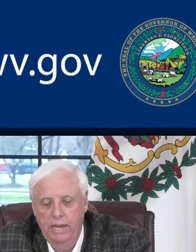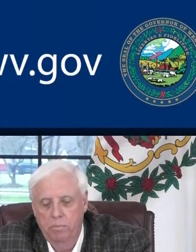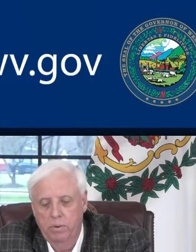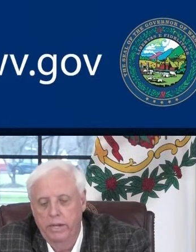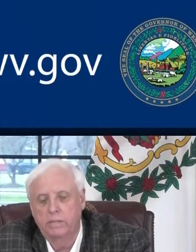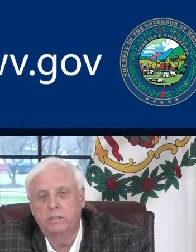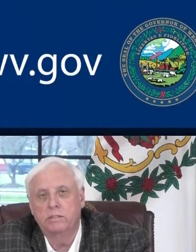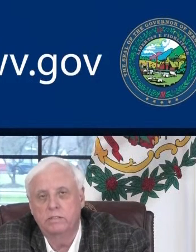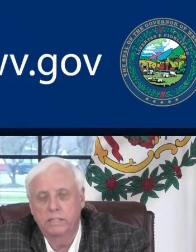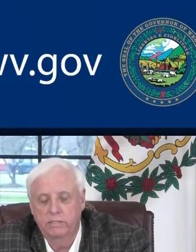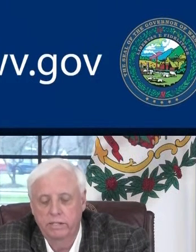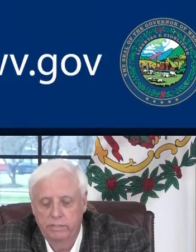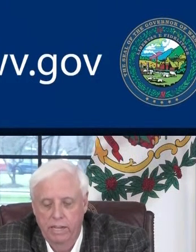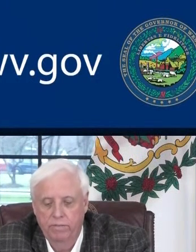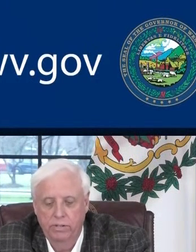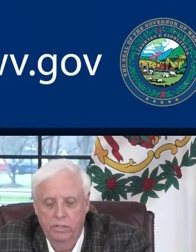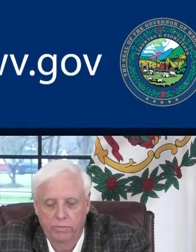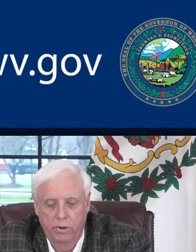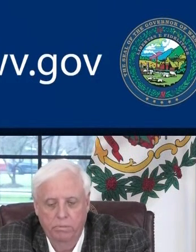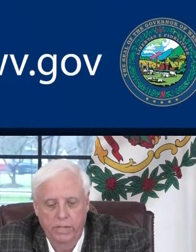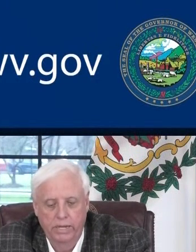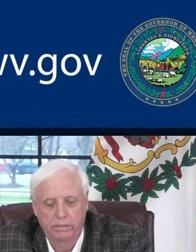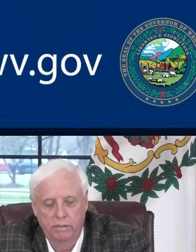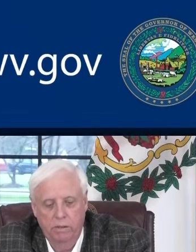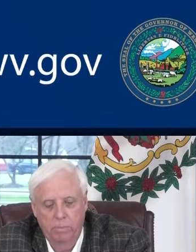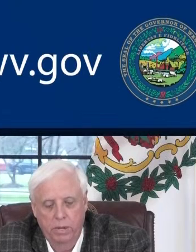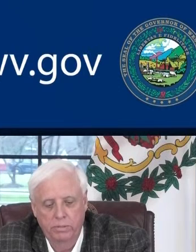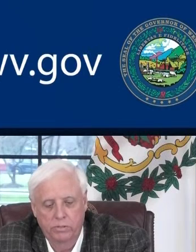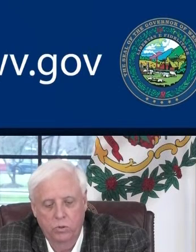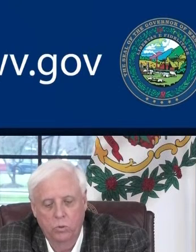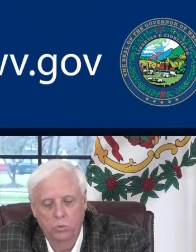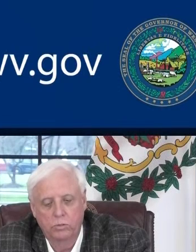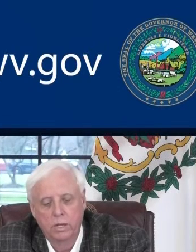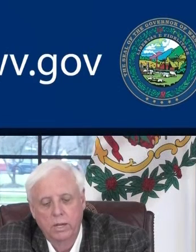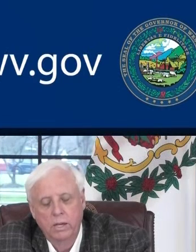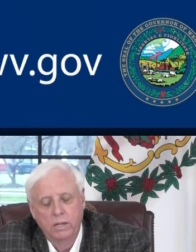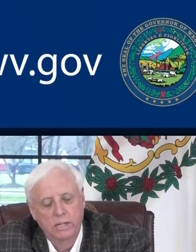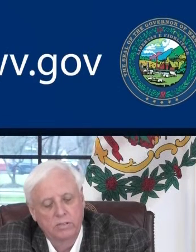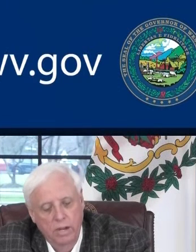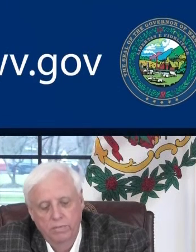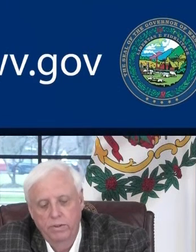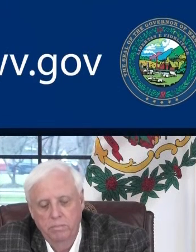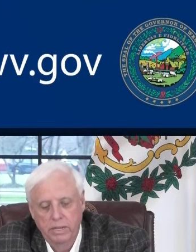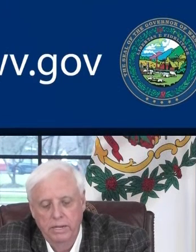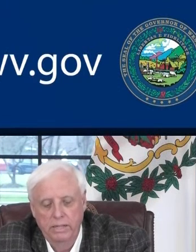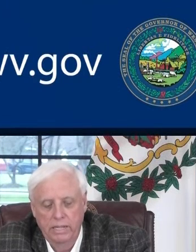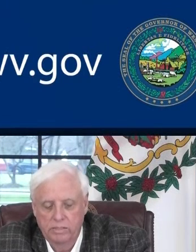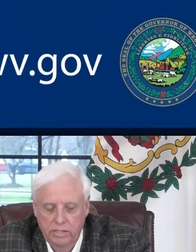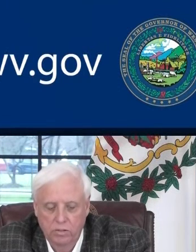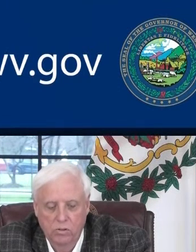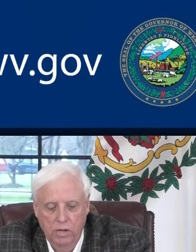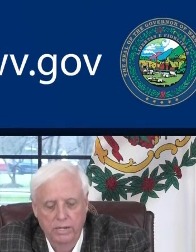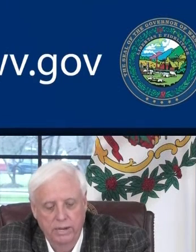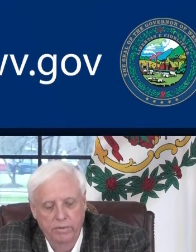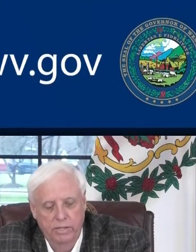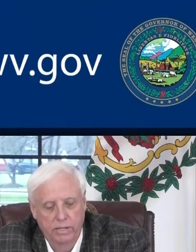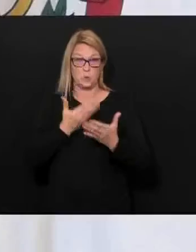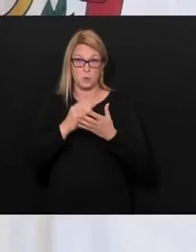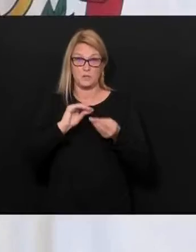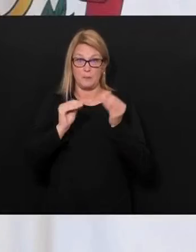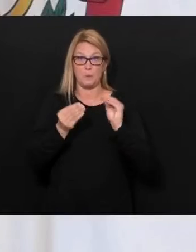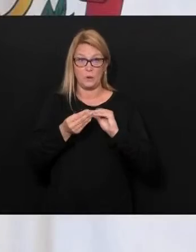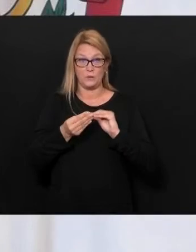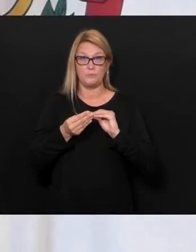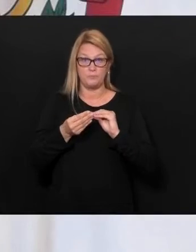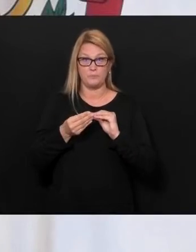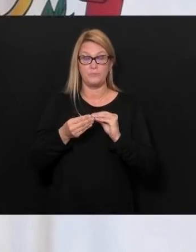18 outbreaks and 67 confirmed cases in our public schools. That's not very many. That's still great and everything,